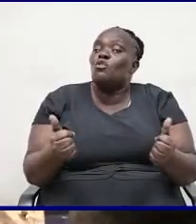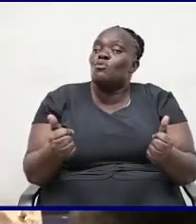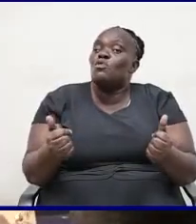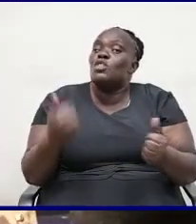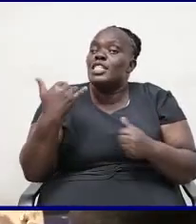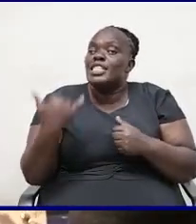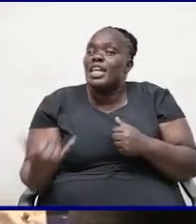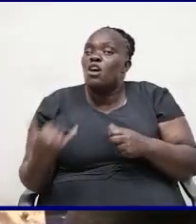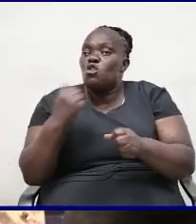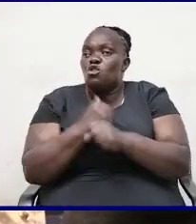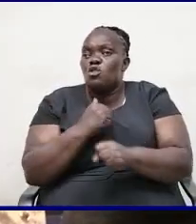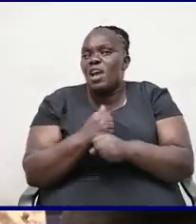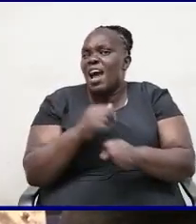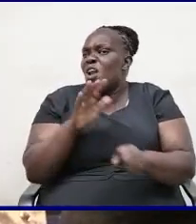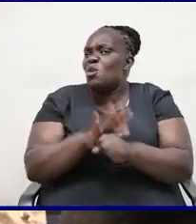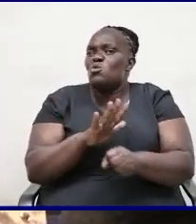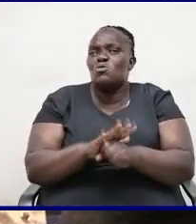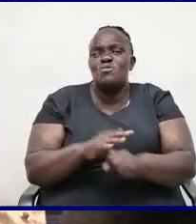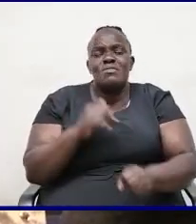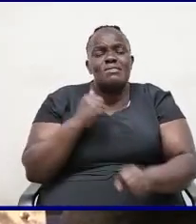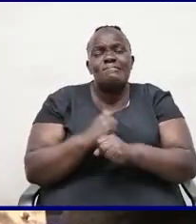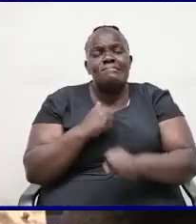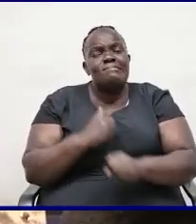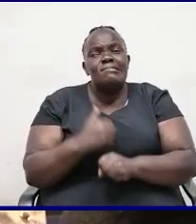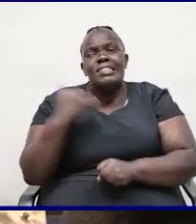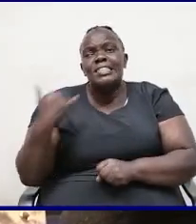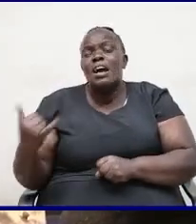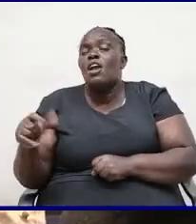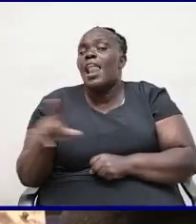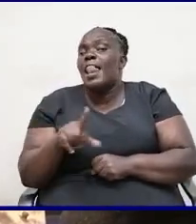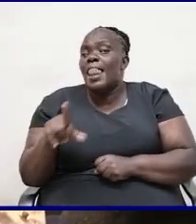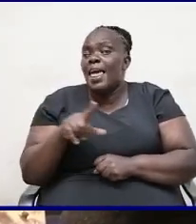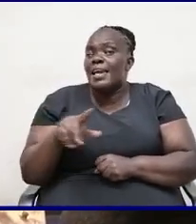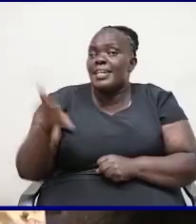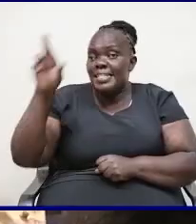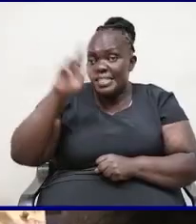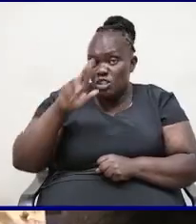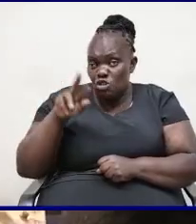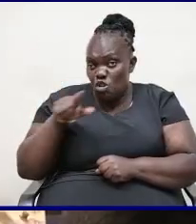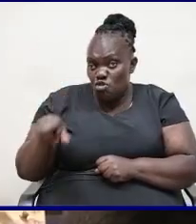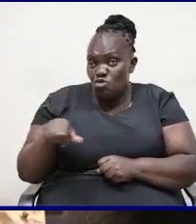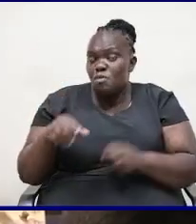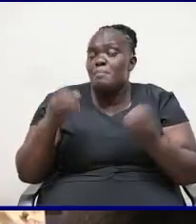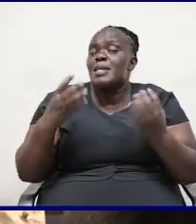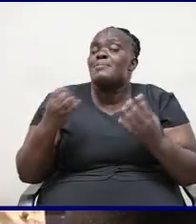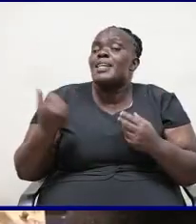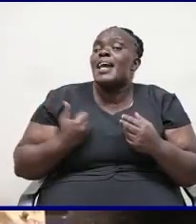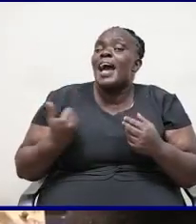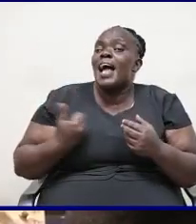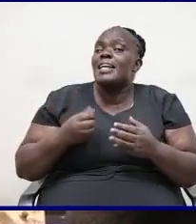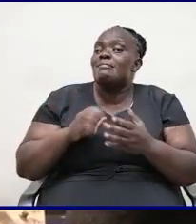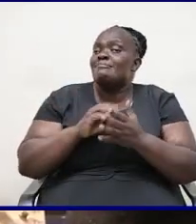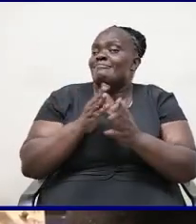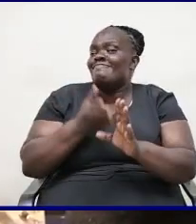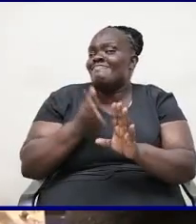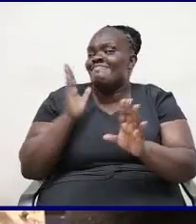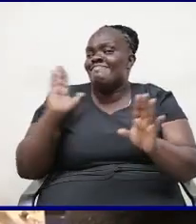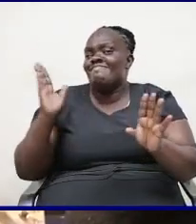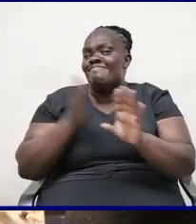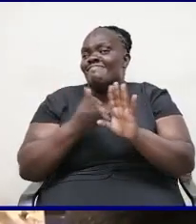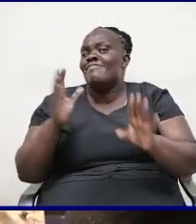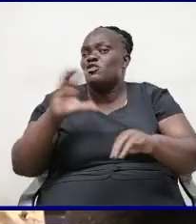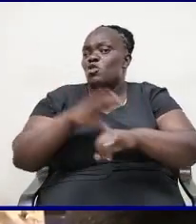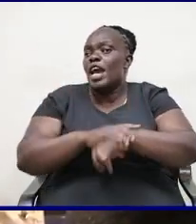of child labor. There was a lot of child labor along the Lake Victoria region. Where so many young girls were dropping out of school to